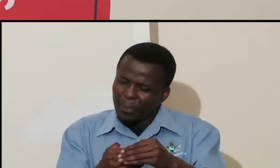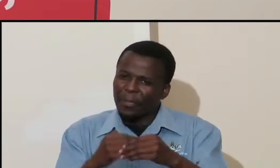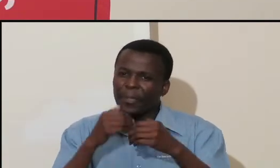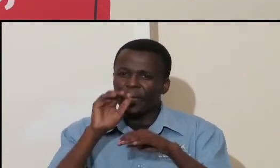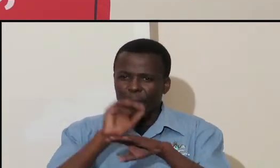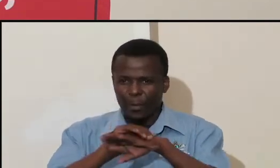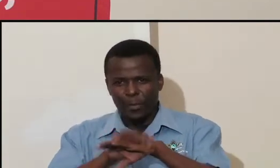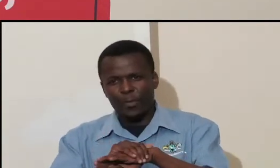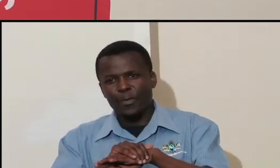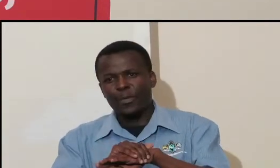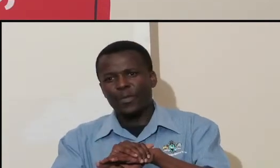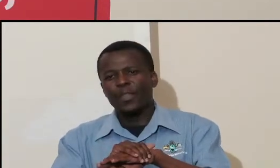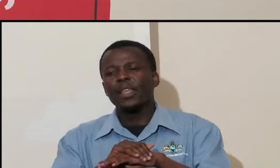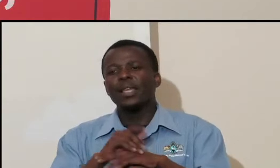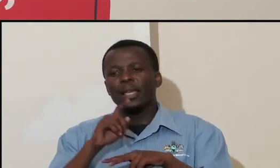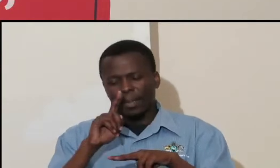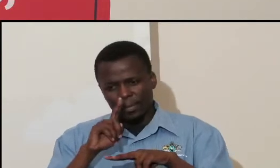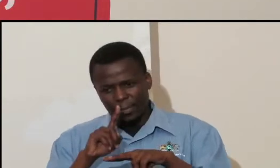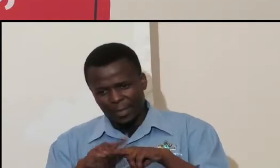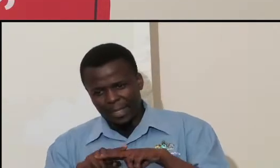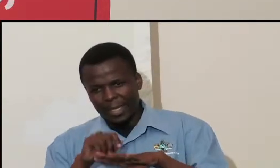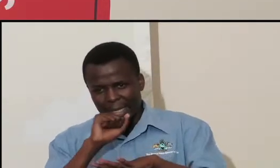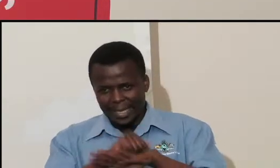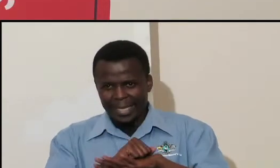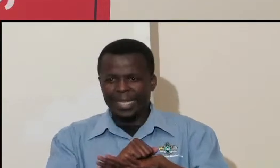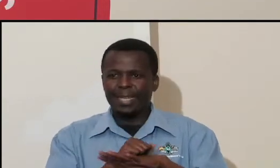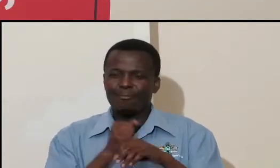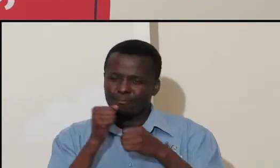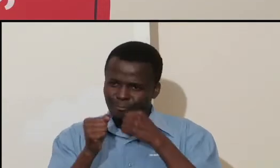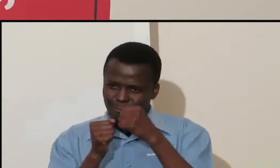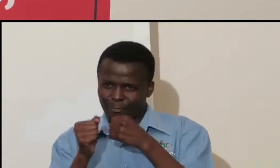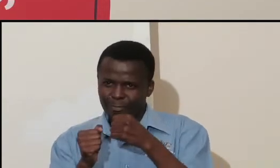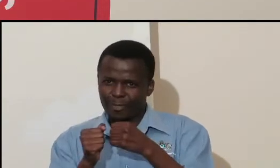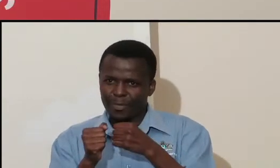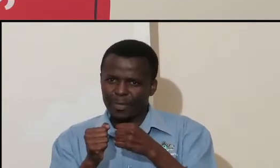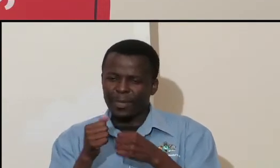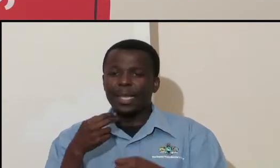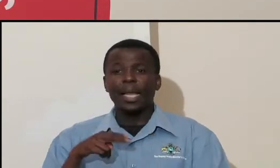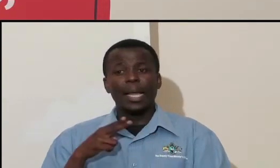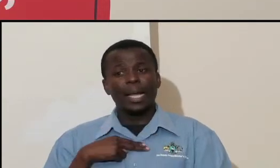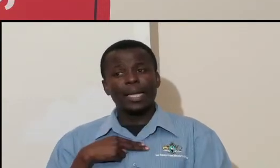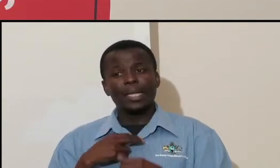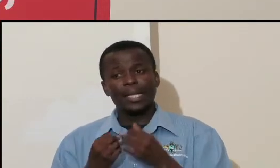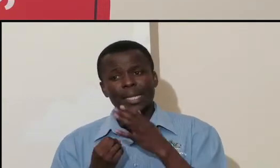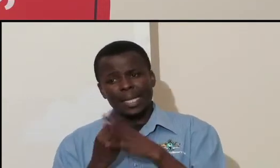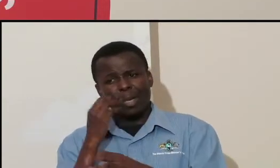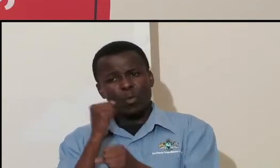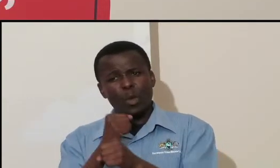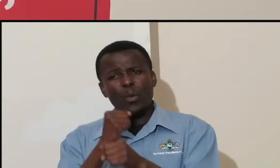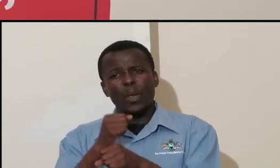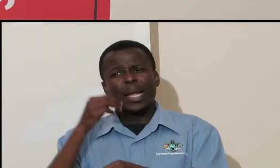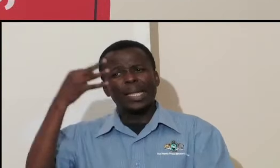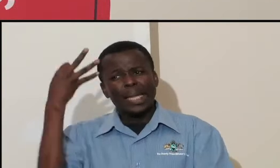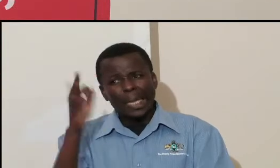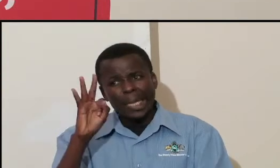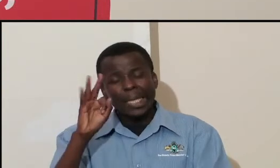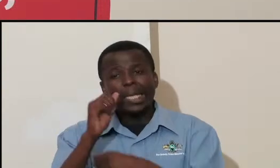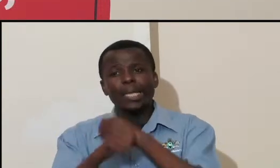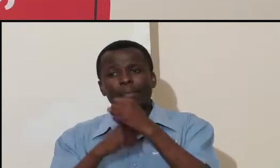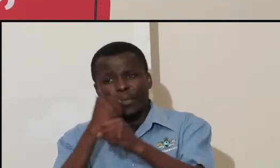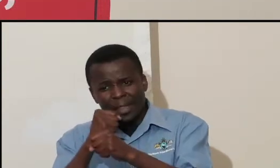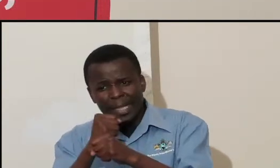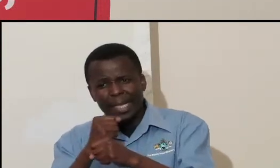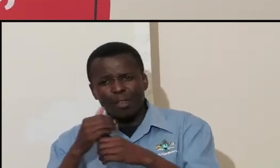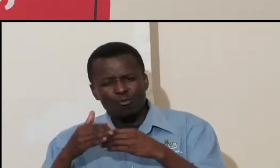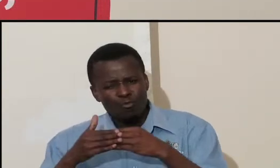where HIV and AIDS is concerned. We've been doing this work for the past 3 decades. As I stand here, as we review